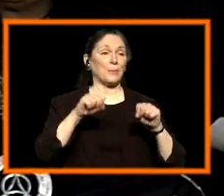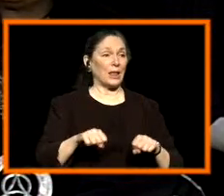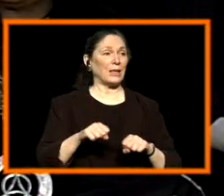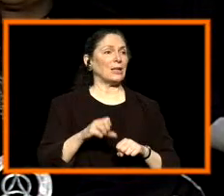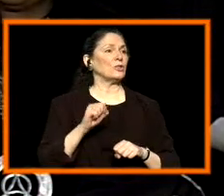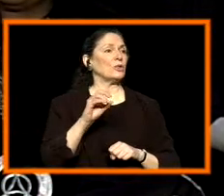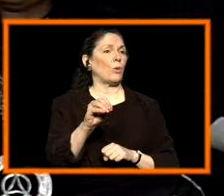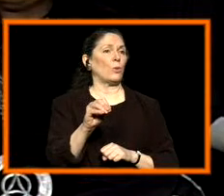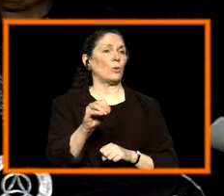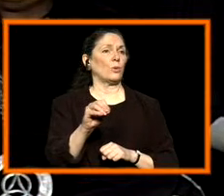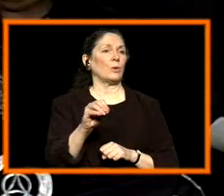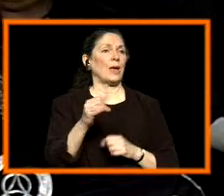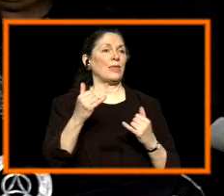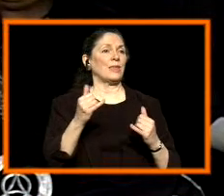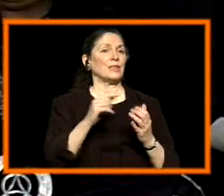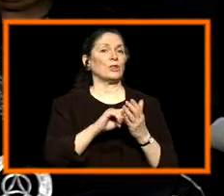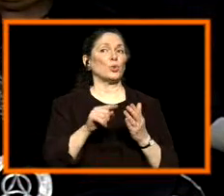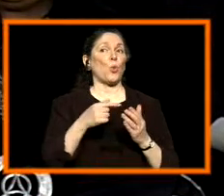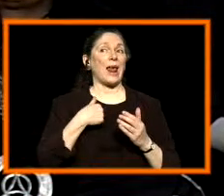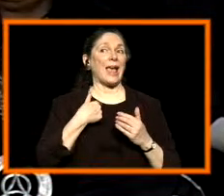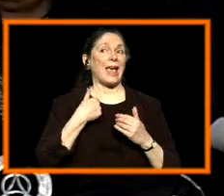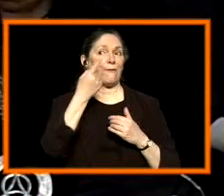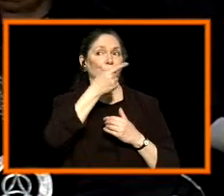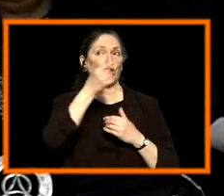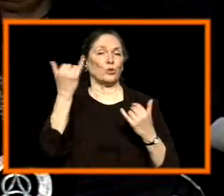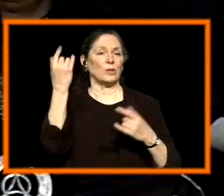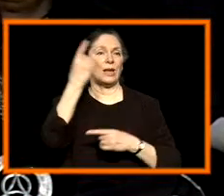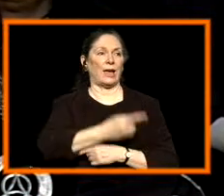So this is what I have for you today.